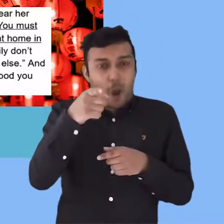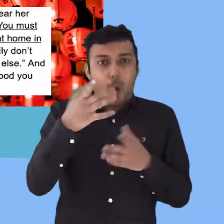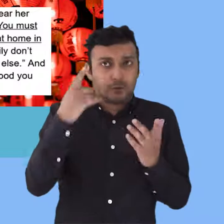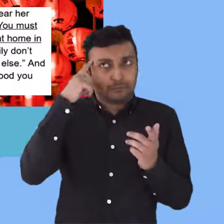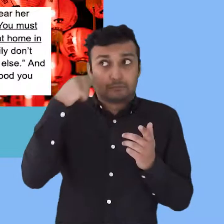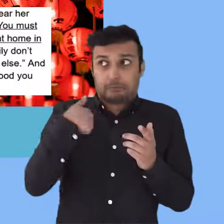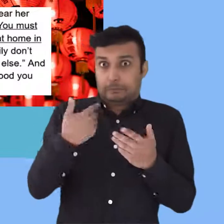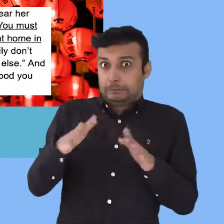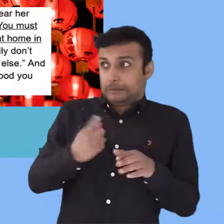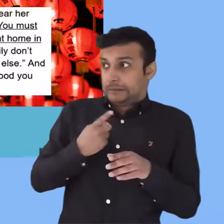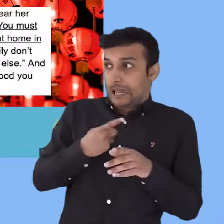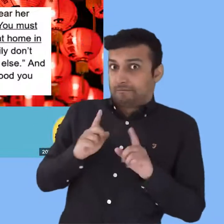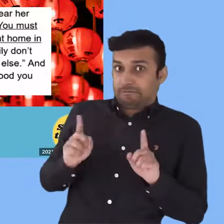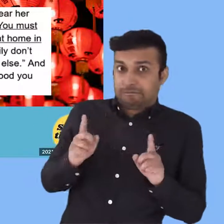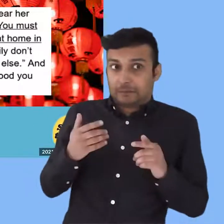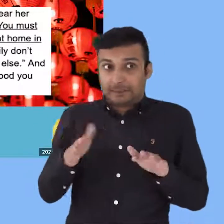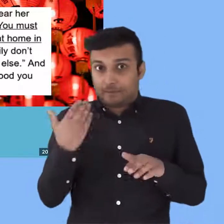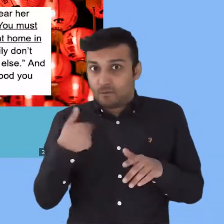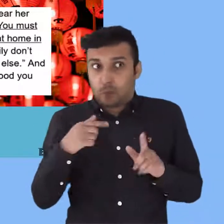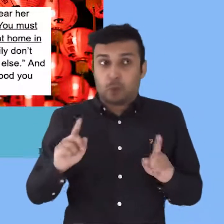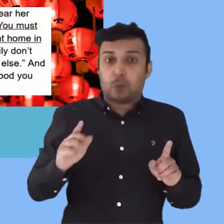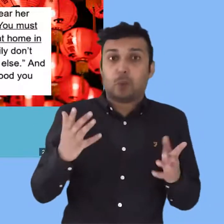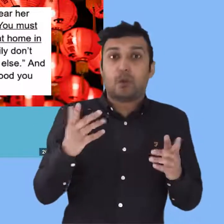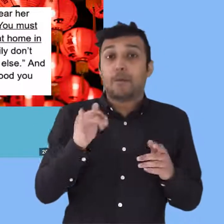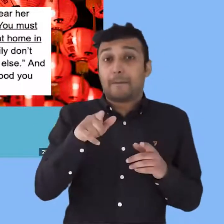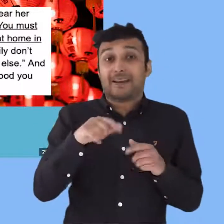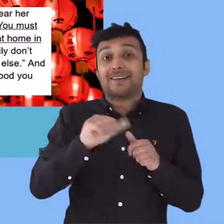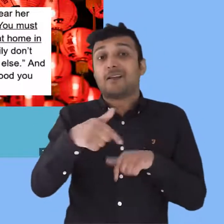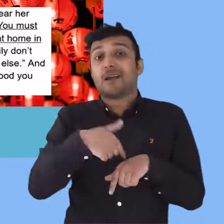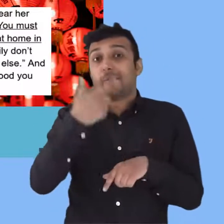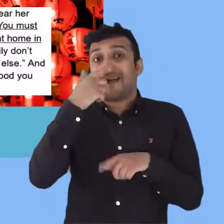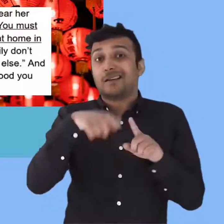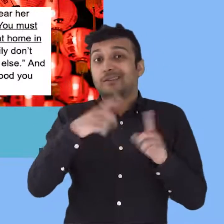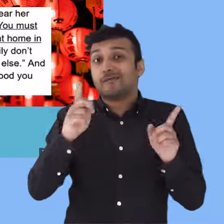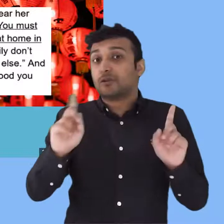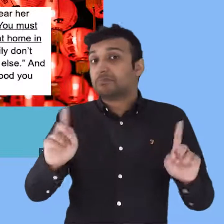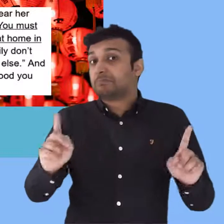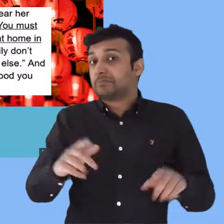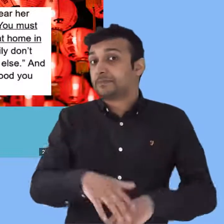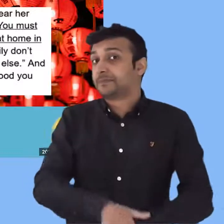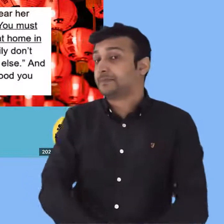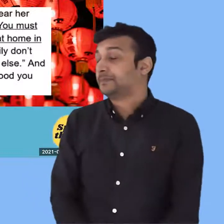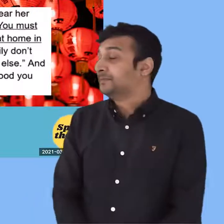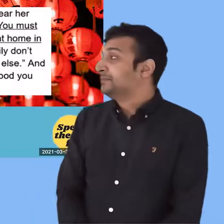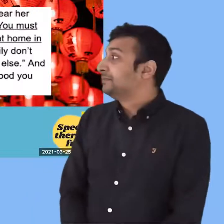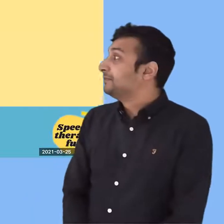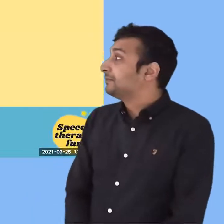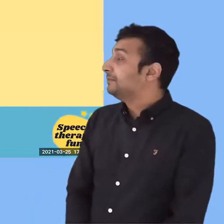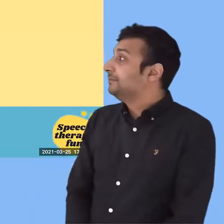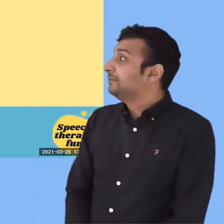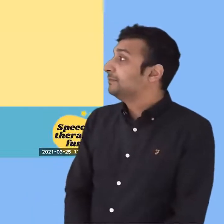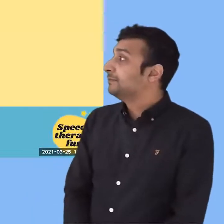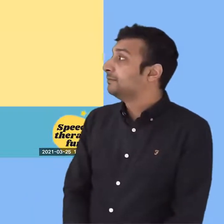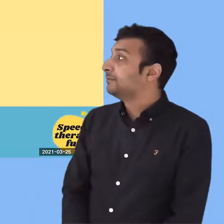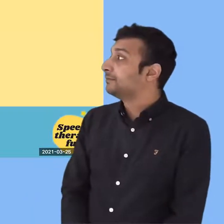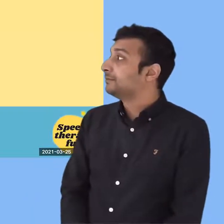you know, have you done this before? And actually, what could you do differently next time? So some children